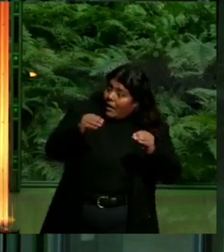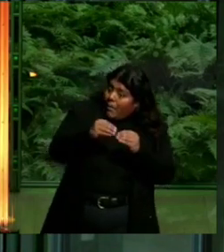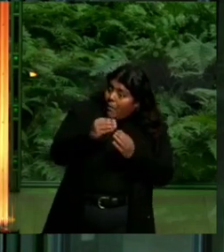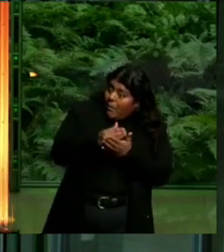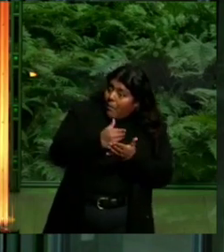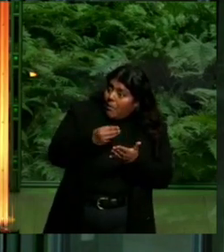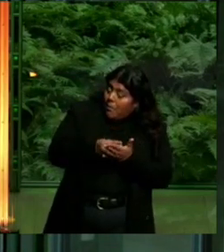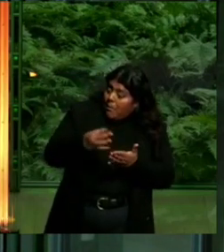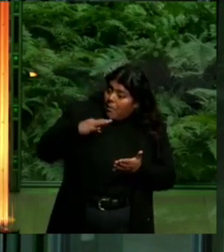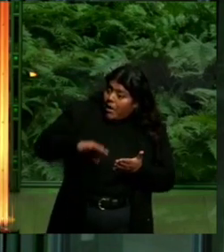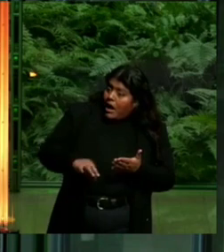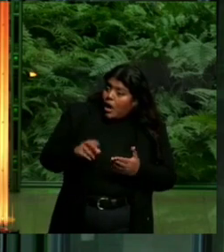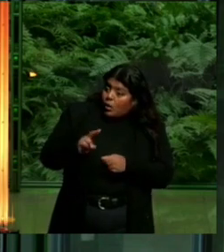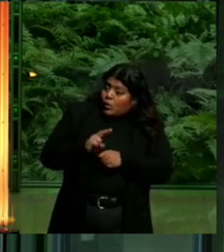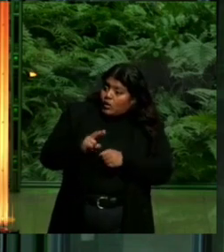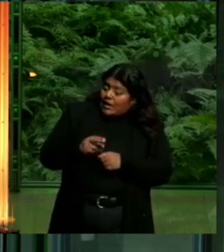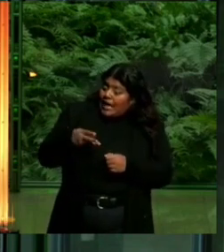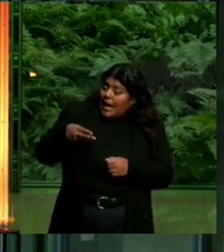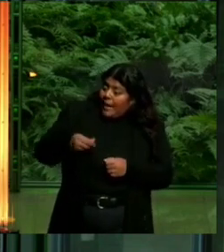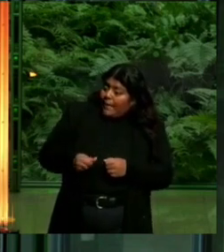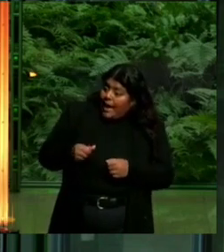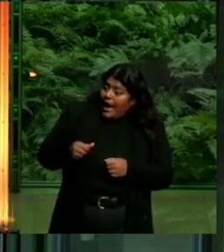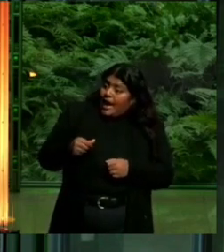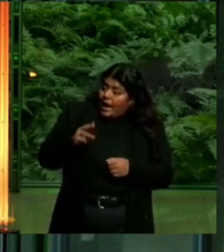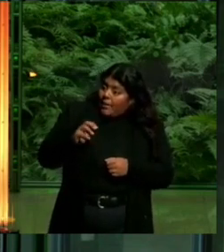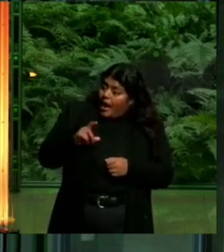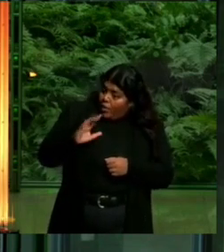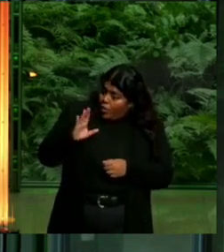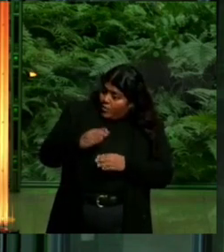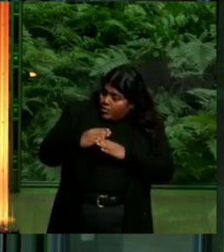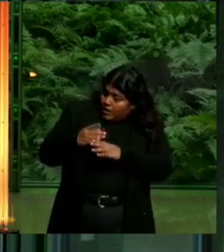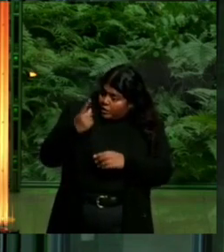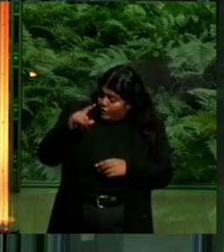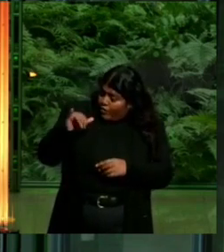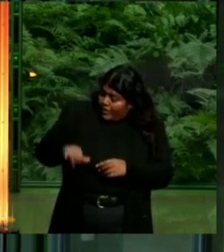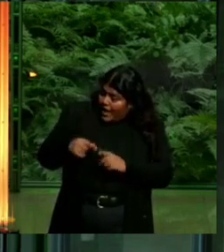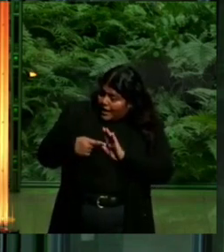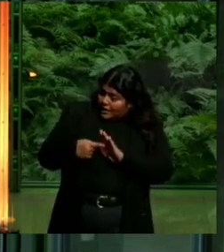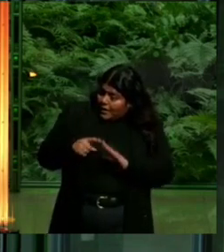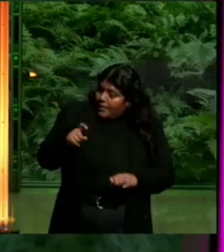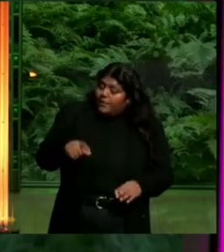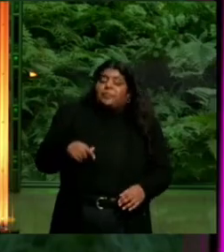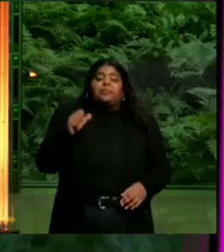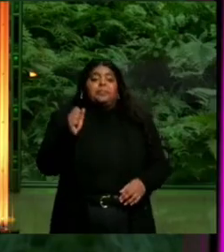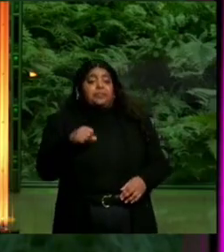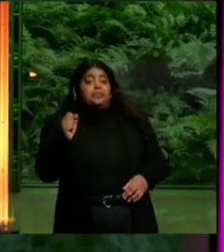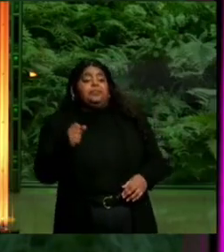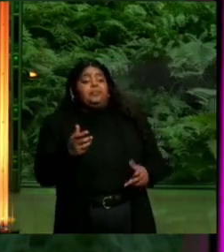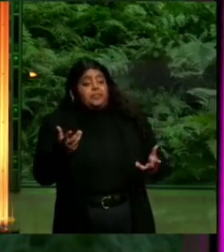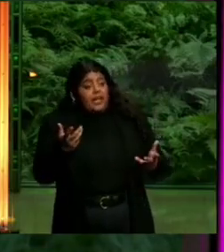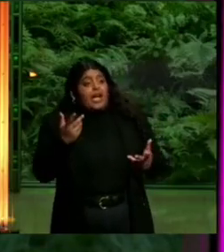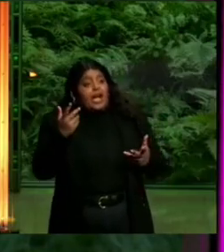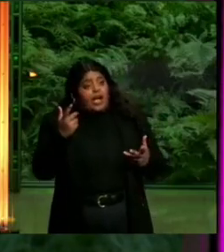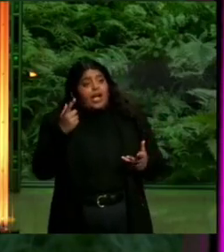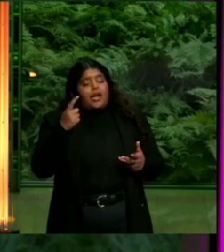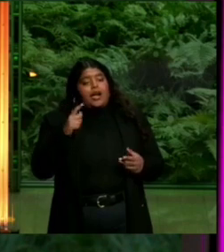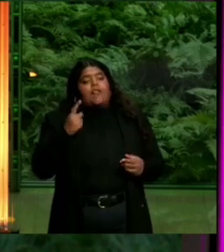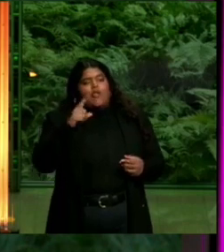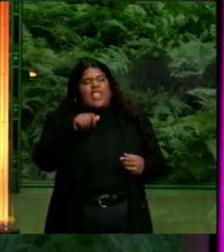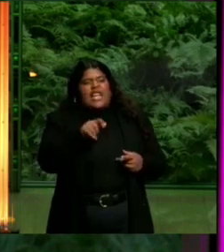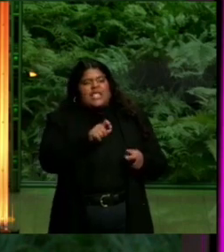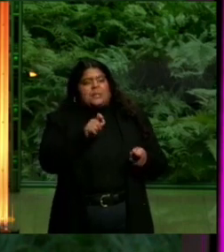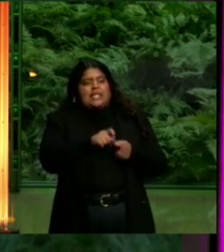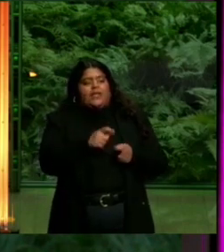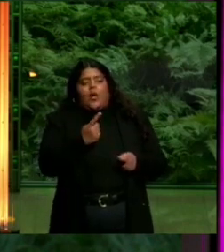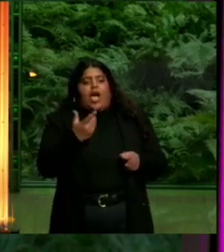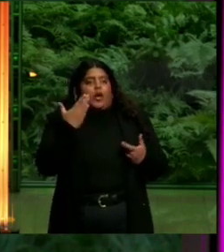paid model like what you've just said would protect you in those instances. Ideally, like now that particular one, I don't even